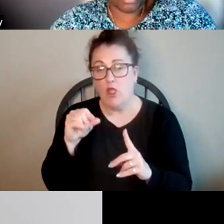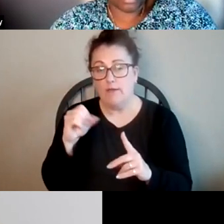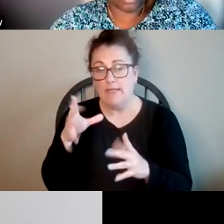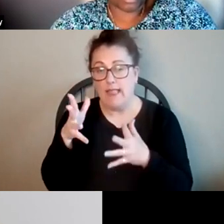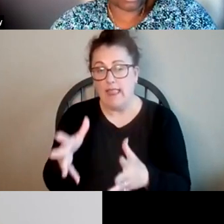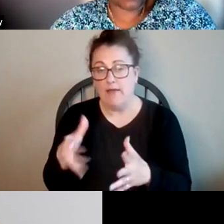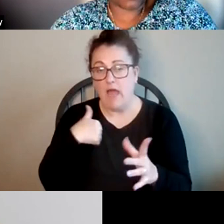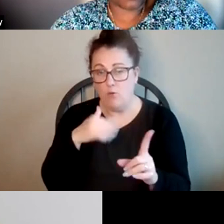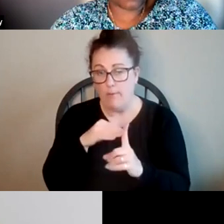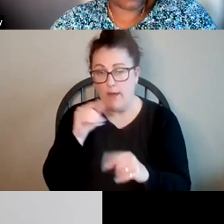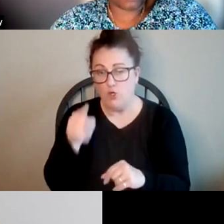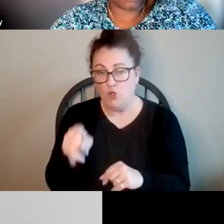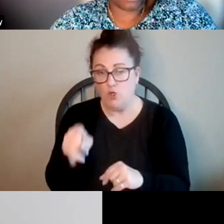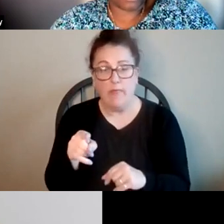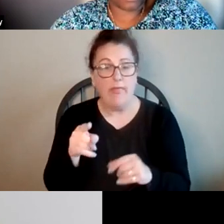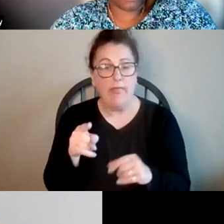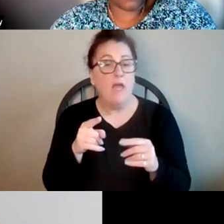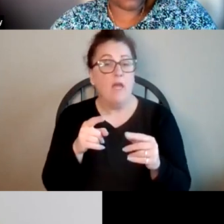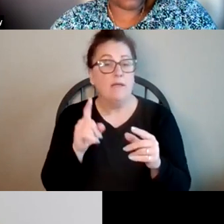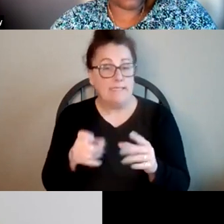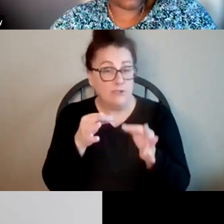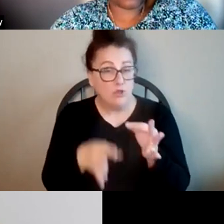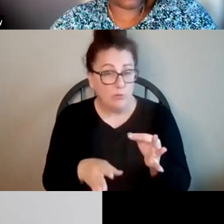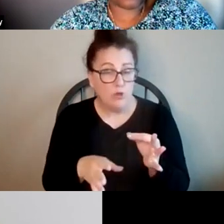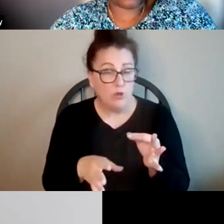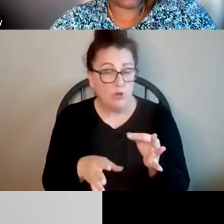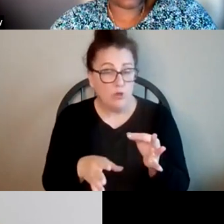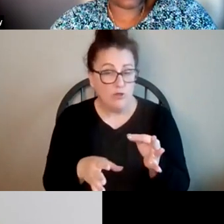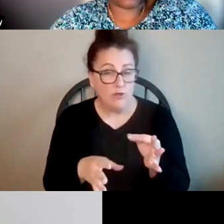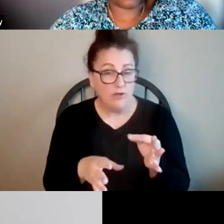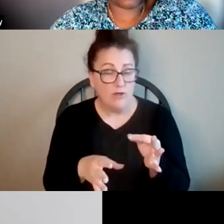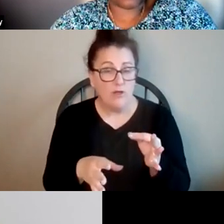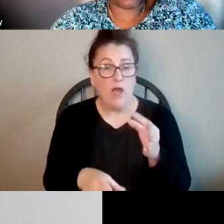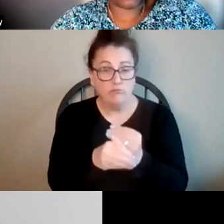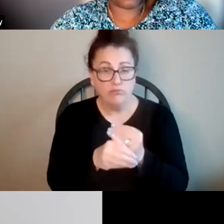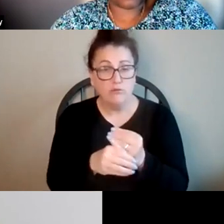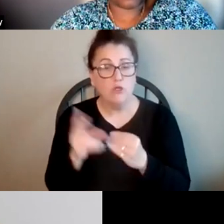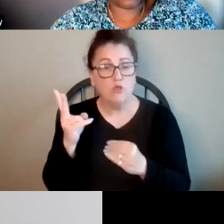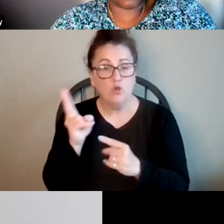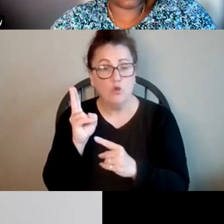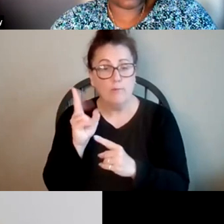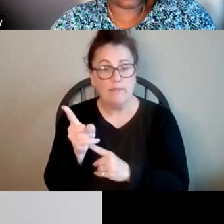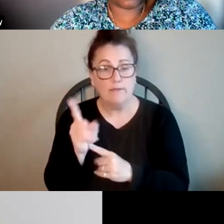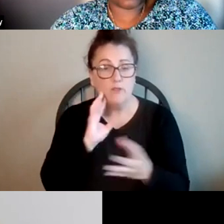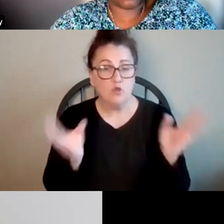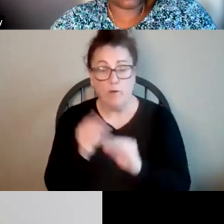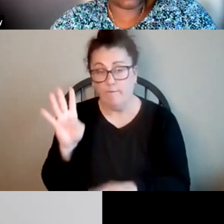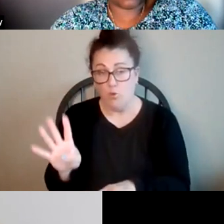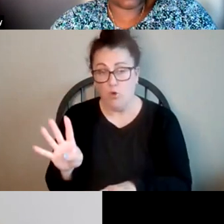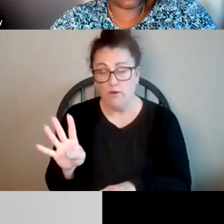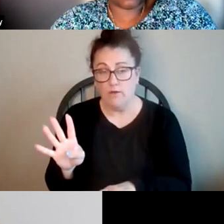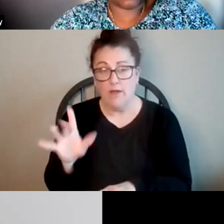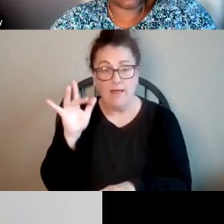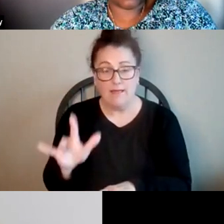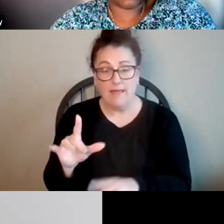remaining. Those who require interpretation services will receive an additional 2 minutes. Please click the raise